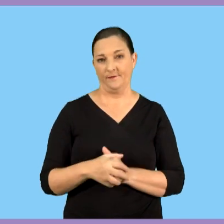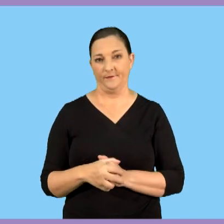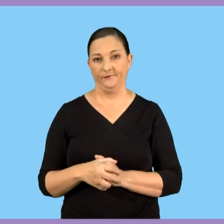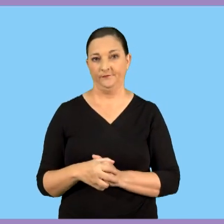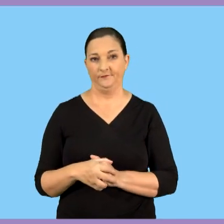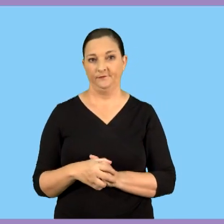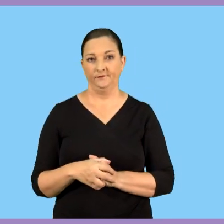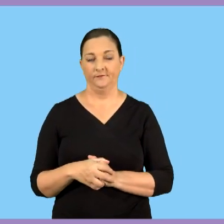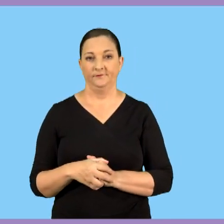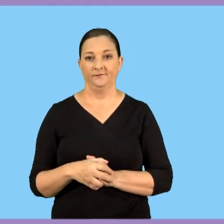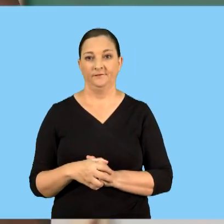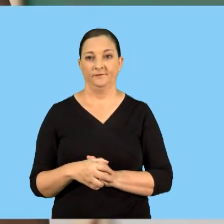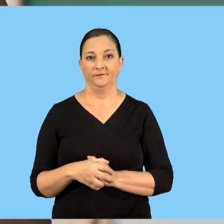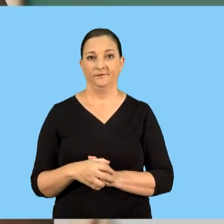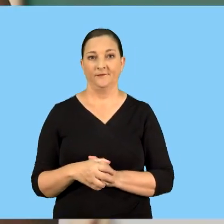7.